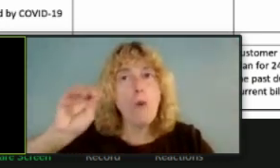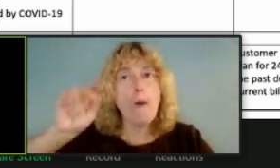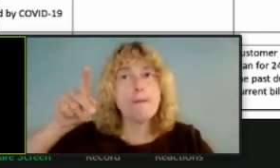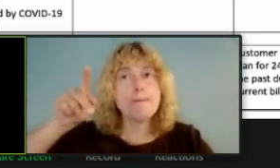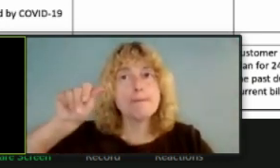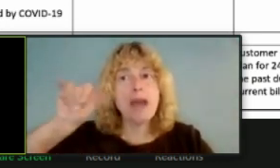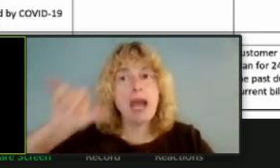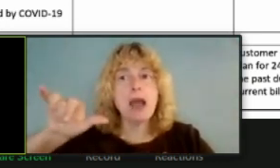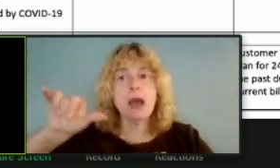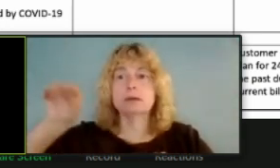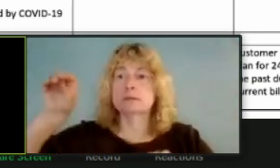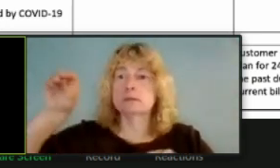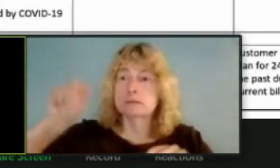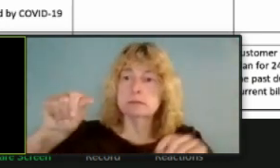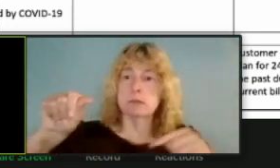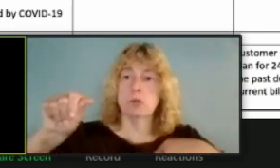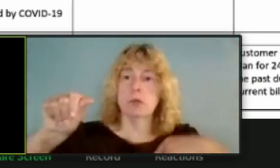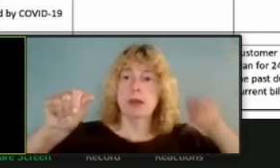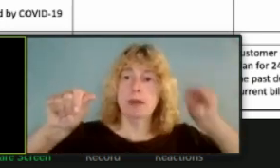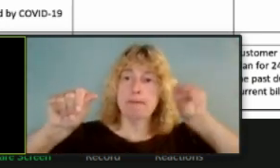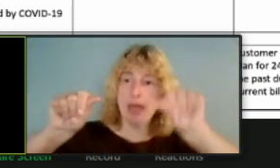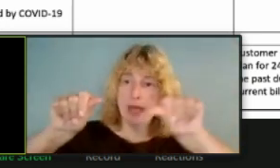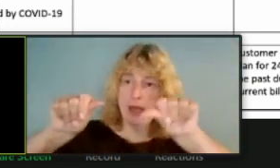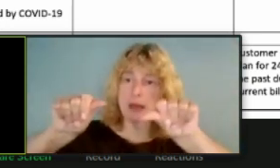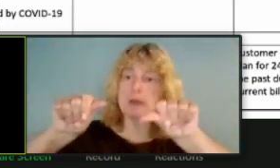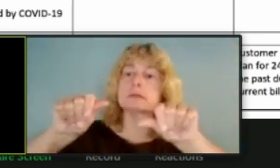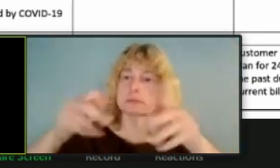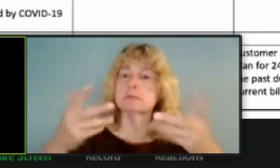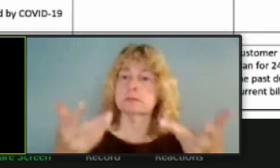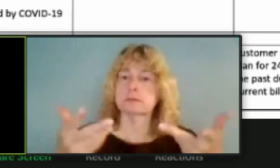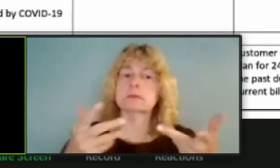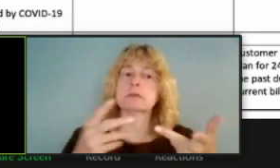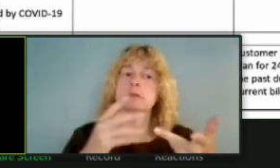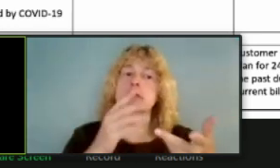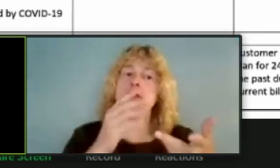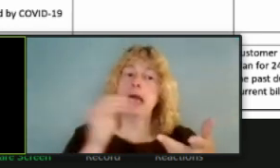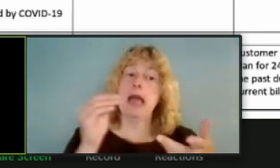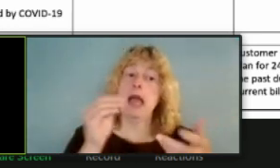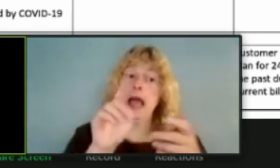with LSP is you do have to have, you can't exceed using